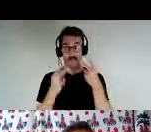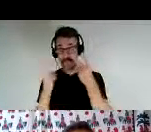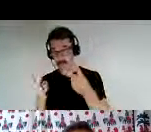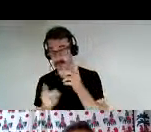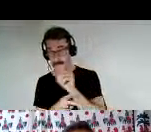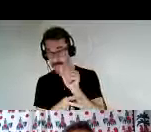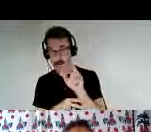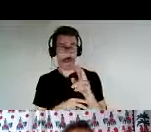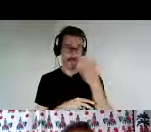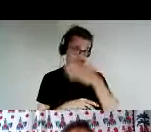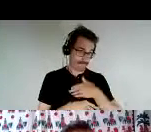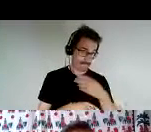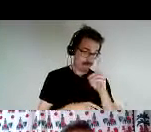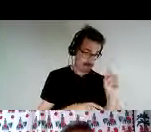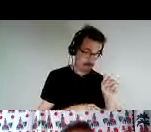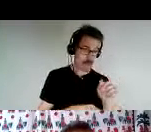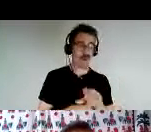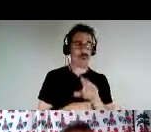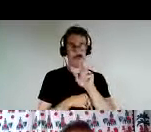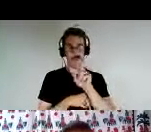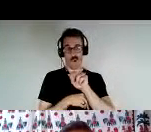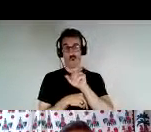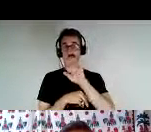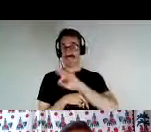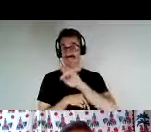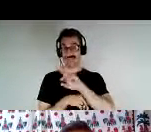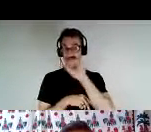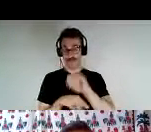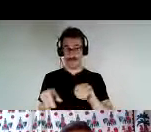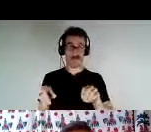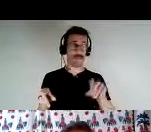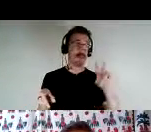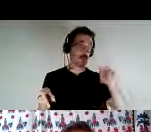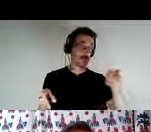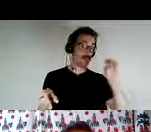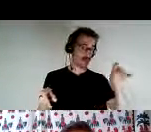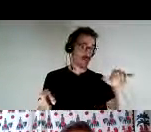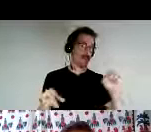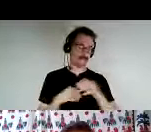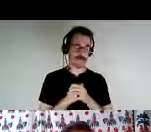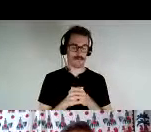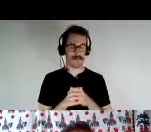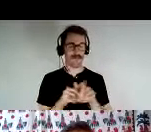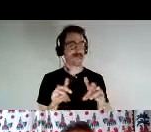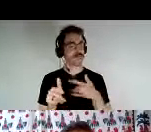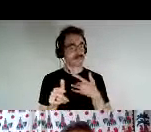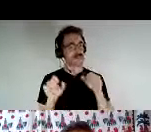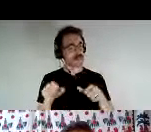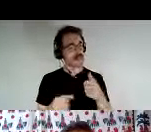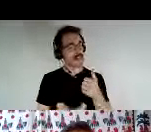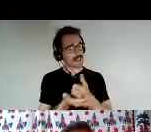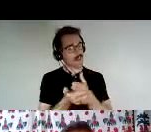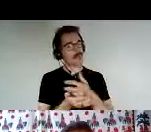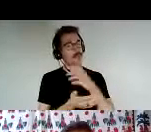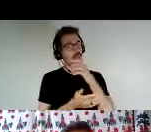77%. Yes for 22%. Do you feel you could help an older queer